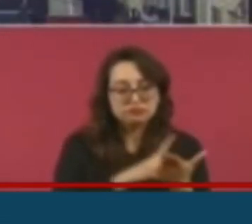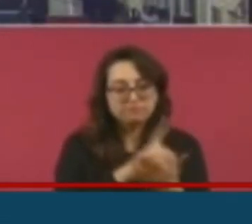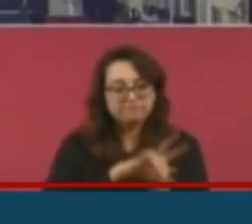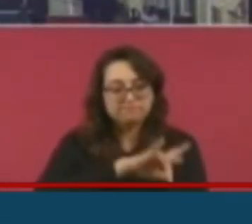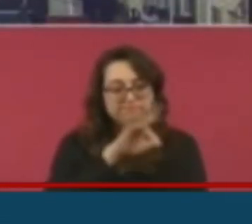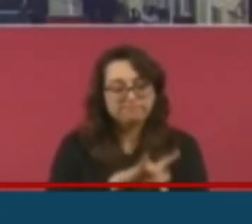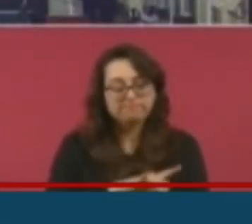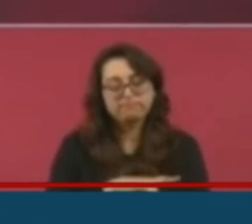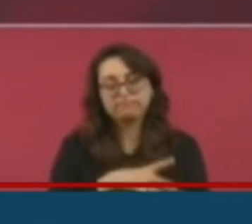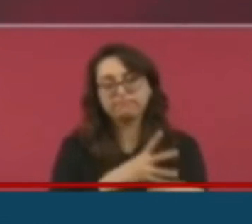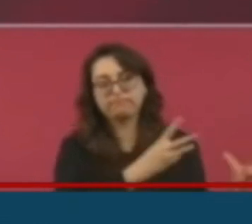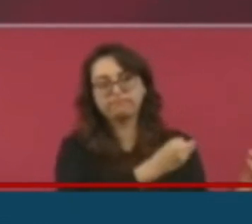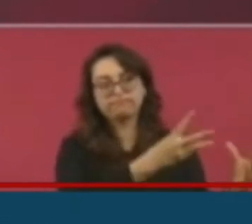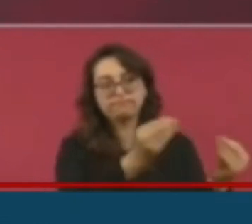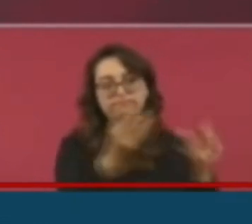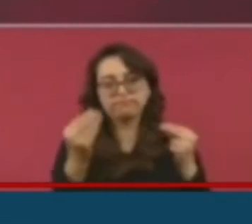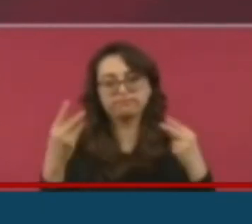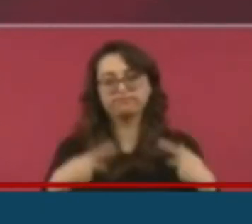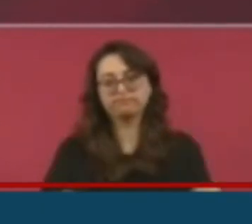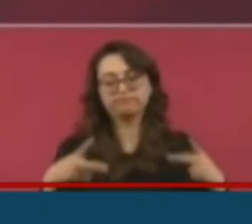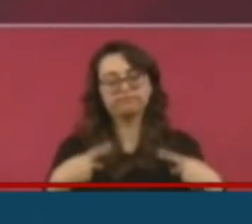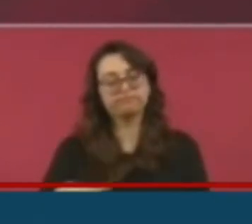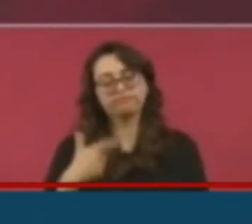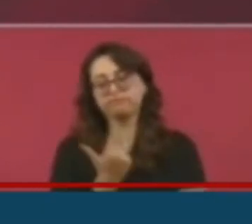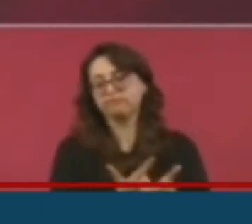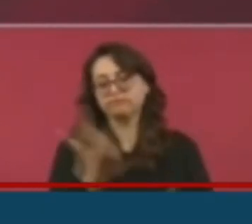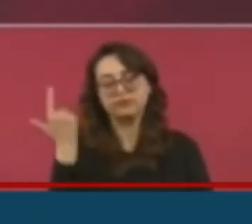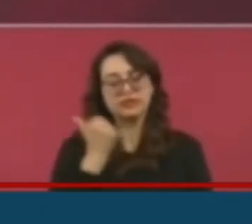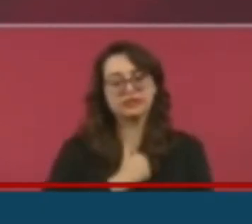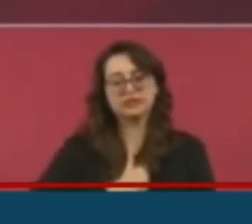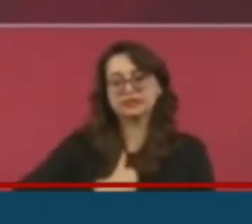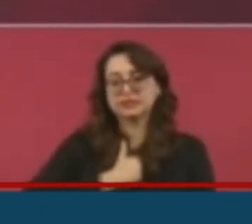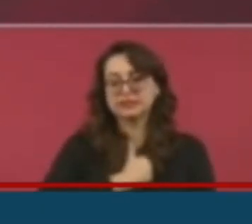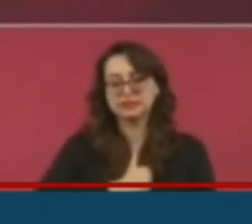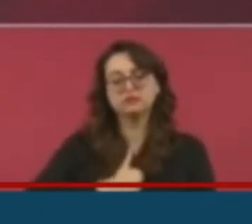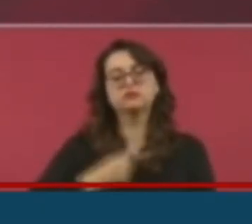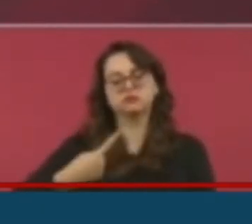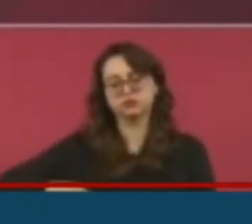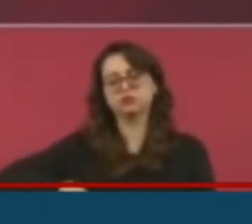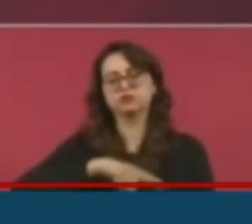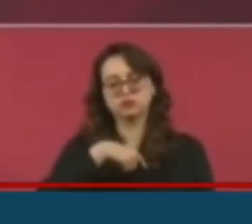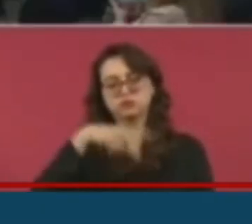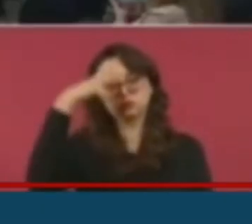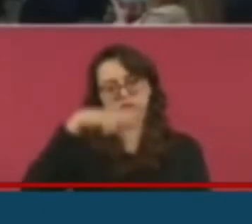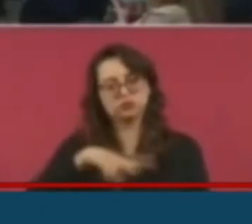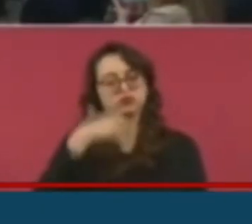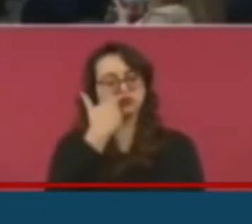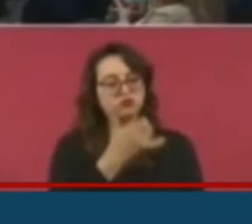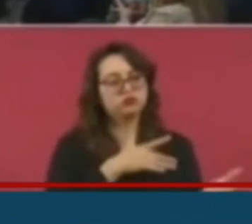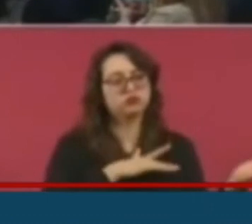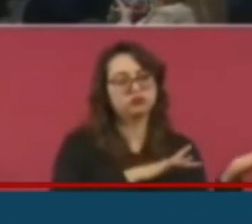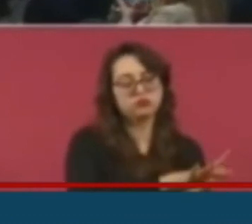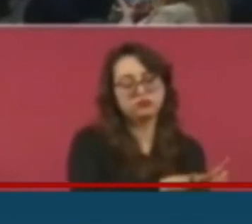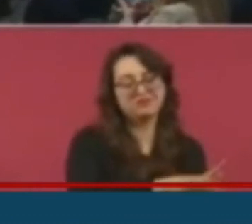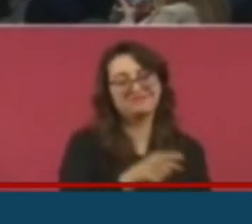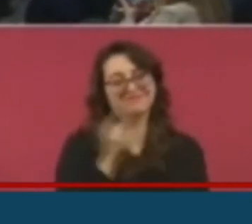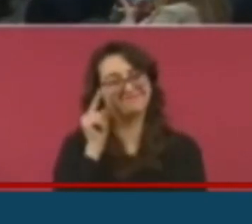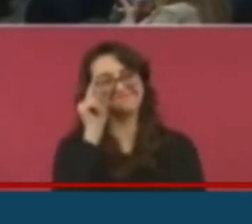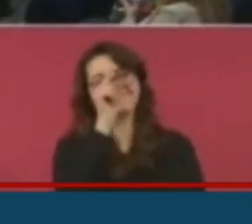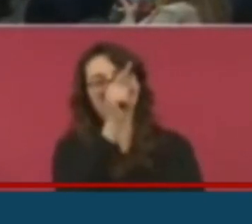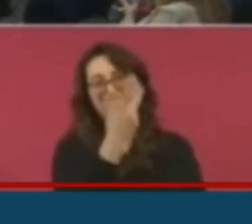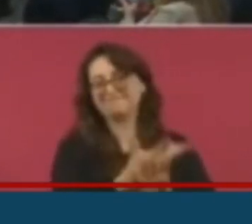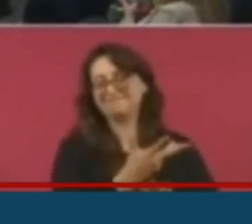what is happening to them due to the consumption of fentanyl. There are many dead and young people,